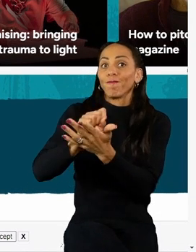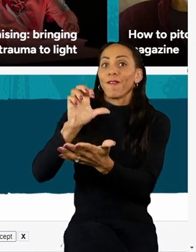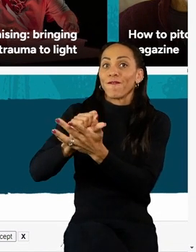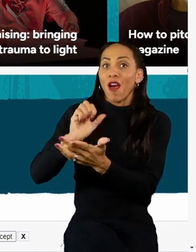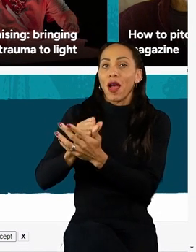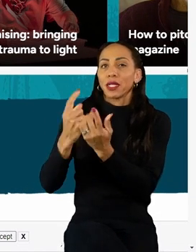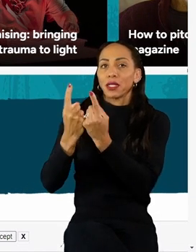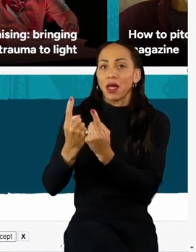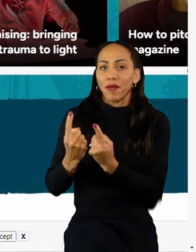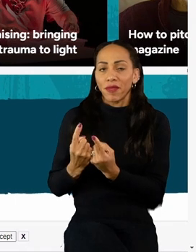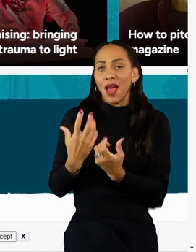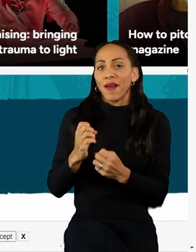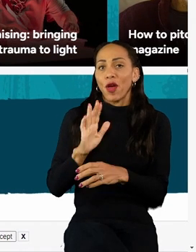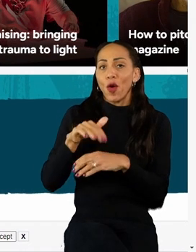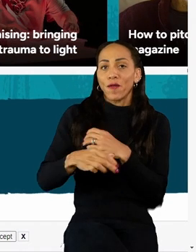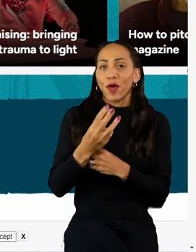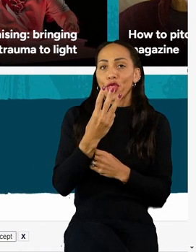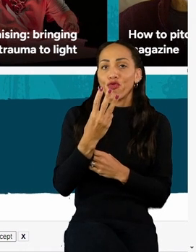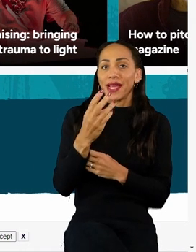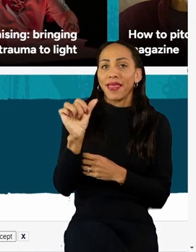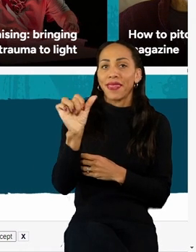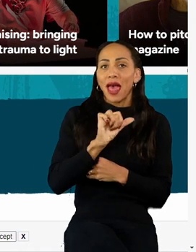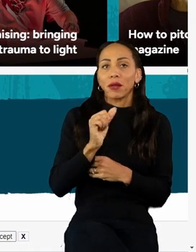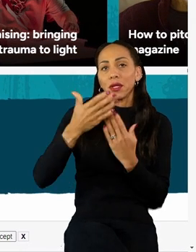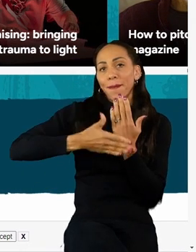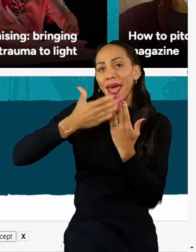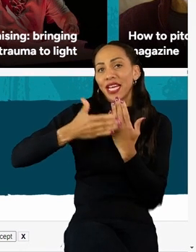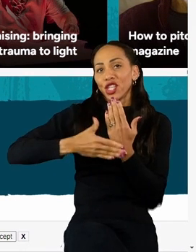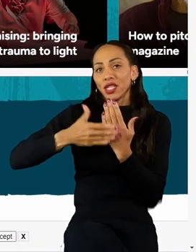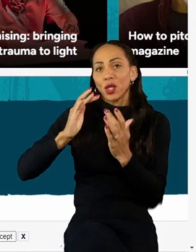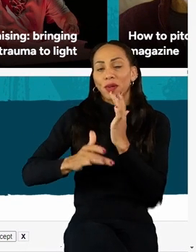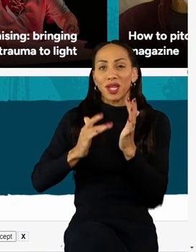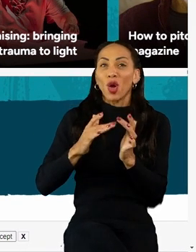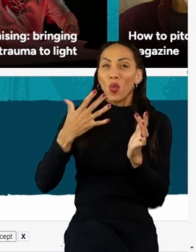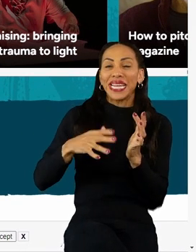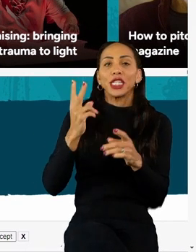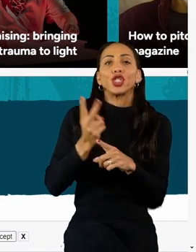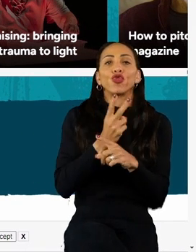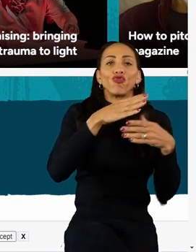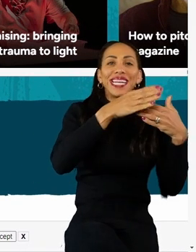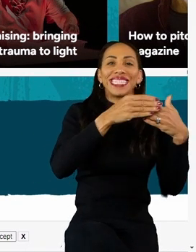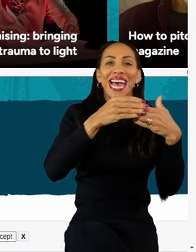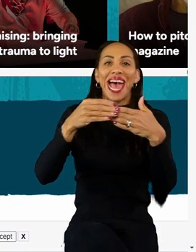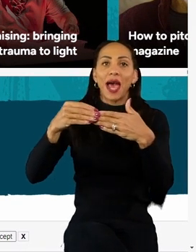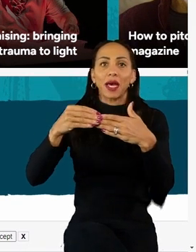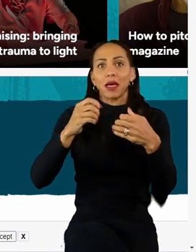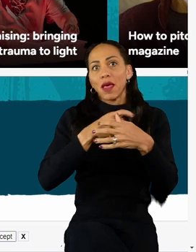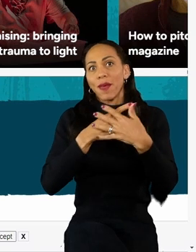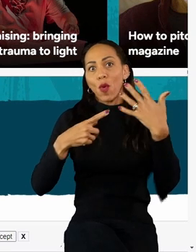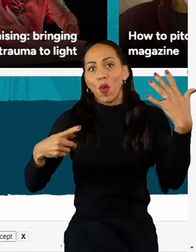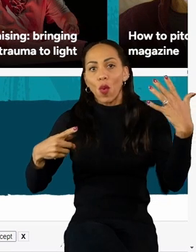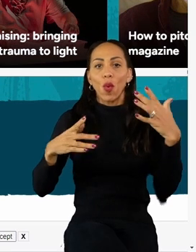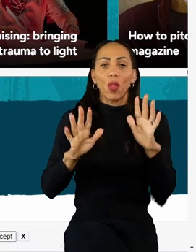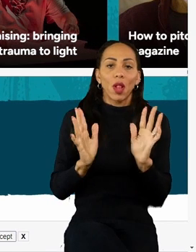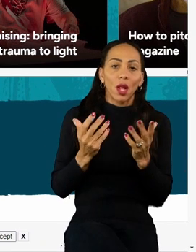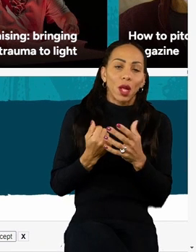to be. So you should be able to find stuff more easily. And also we have over 3,000 pages on the website and